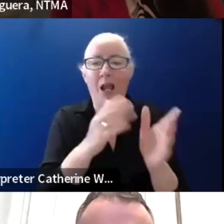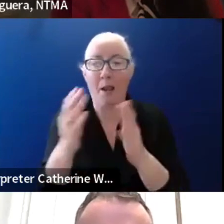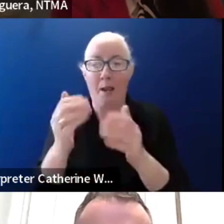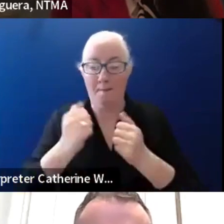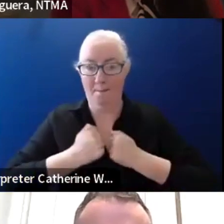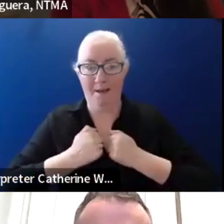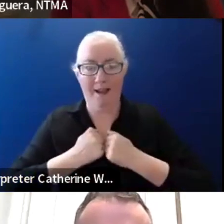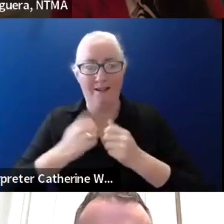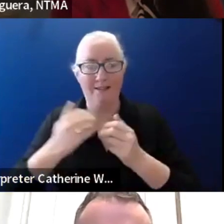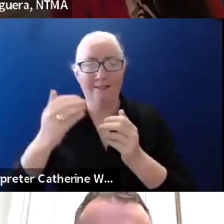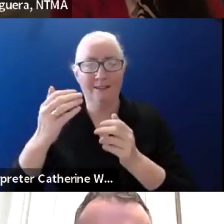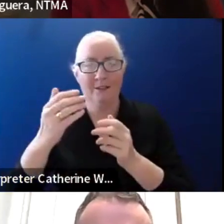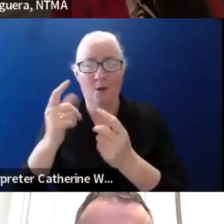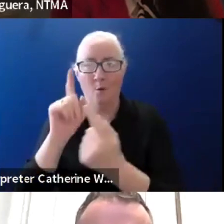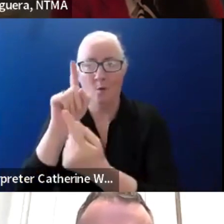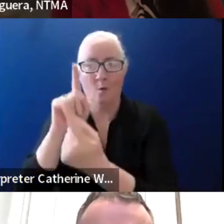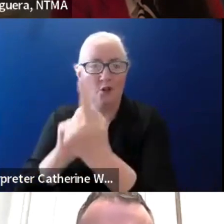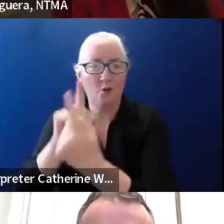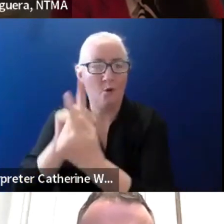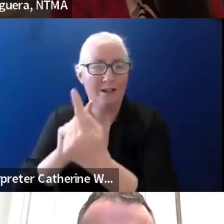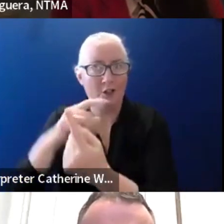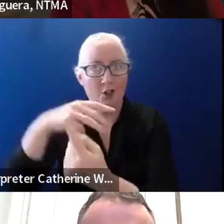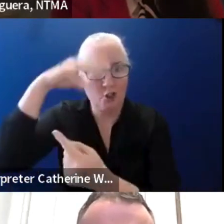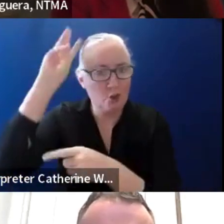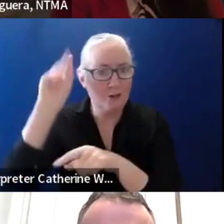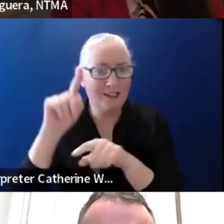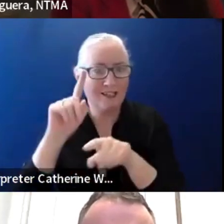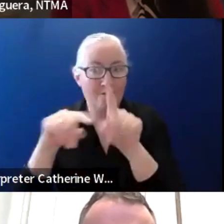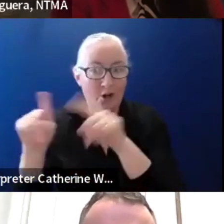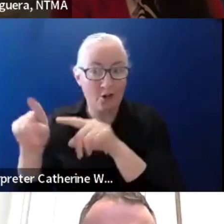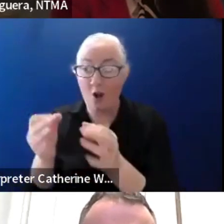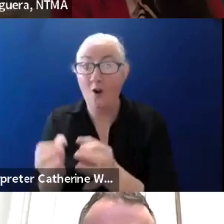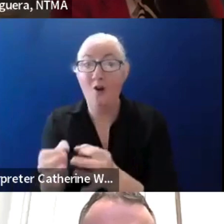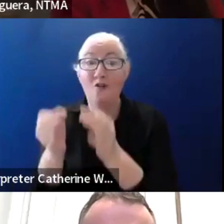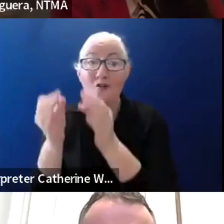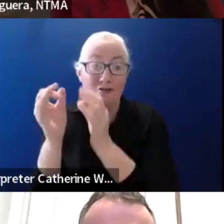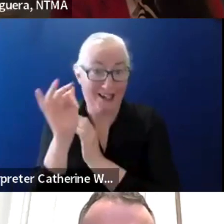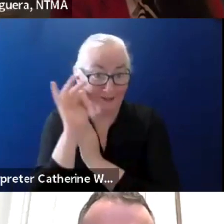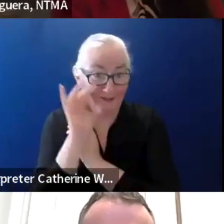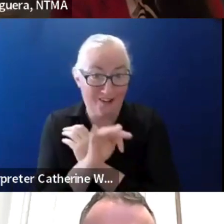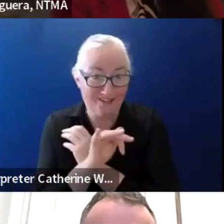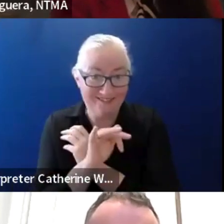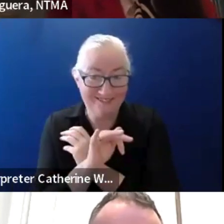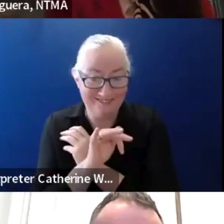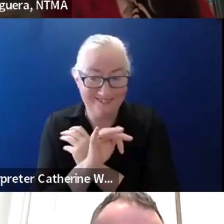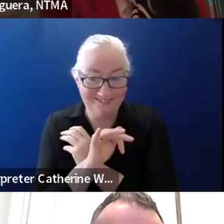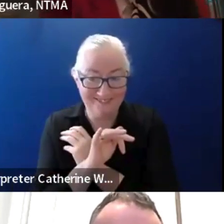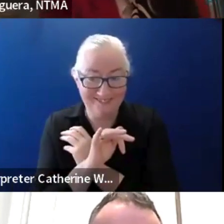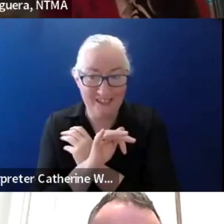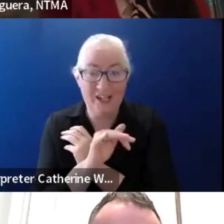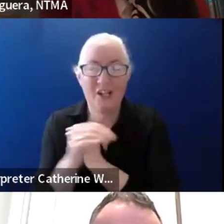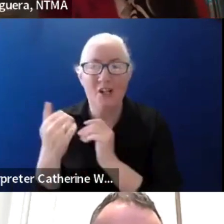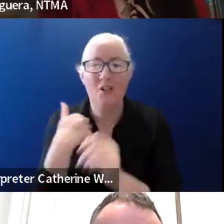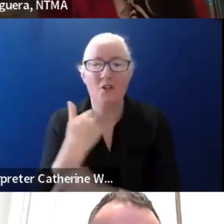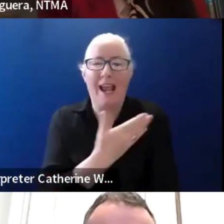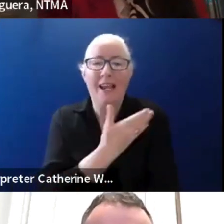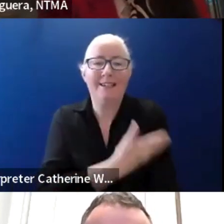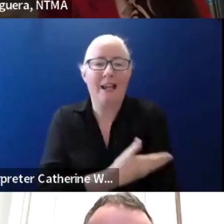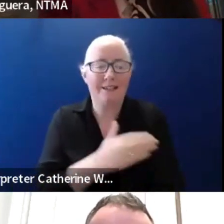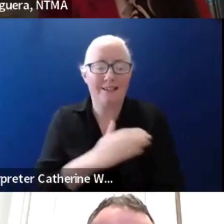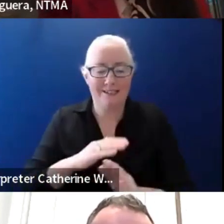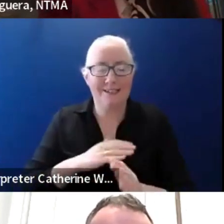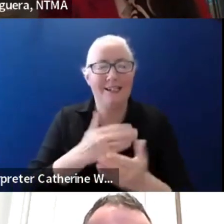general Neurodiversity 101 session, which is great fun. I started really by delivering